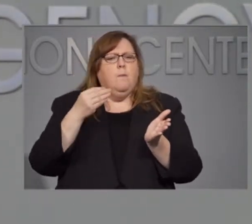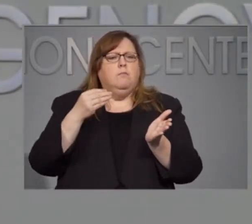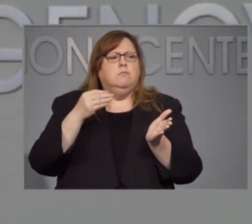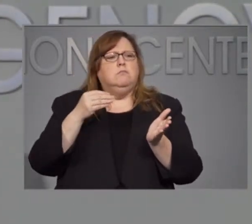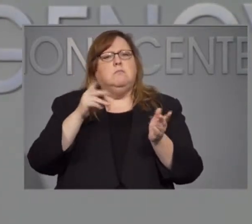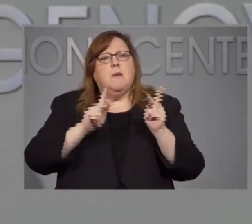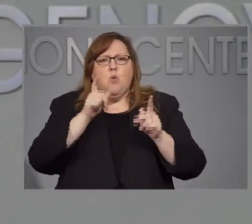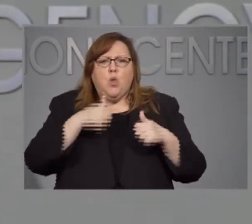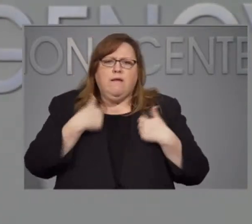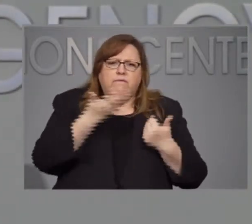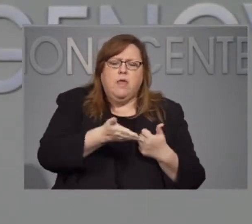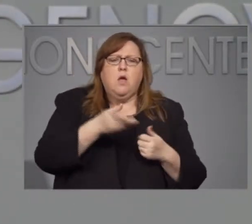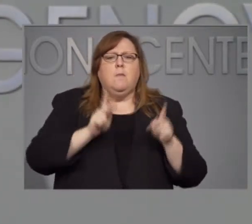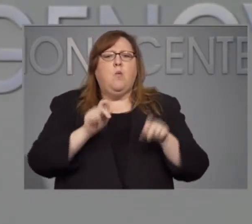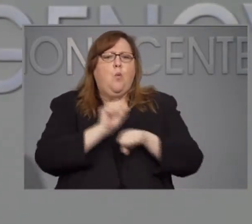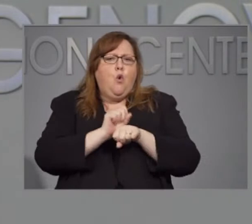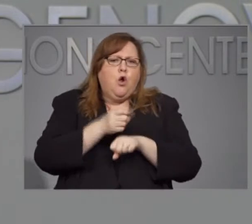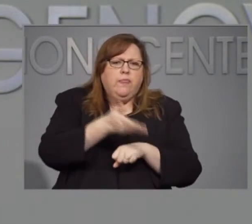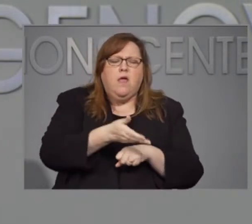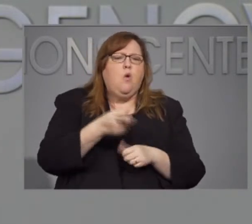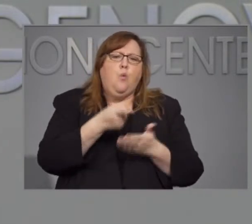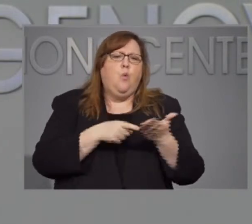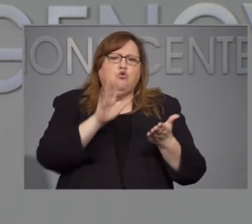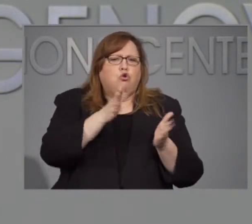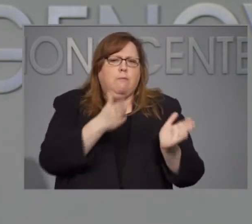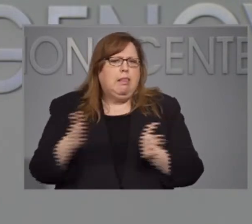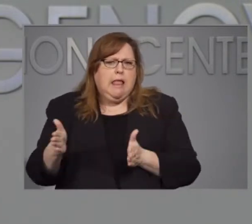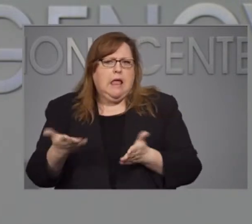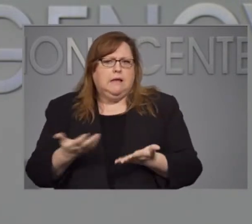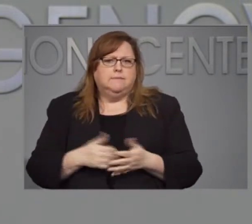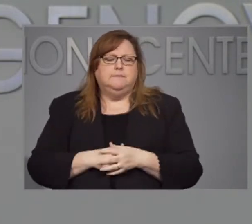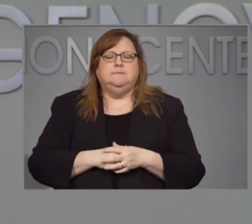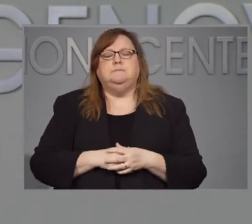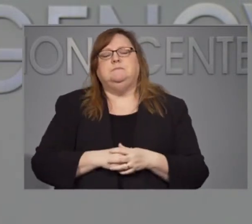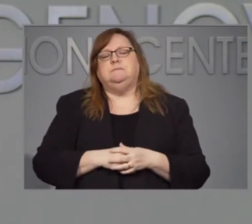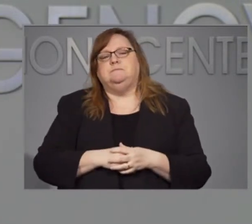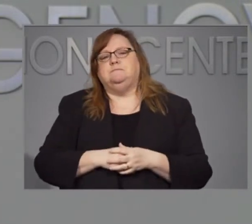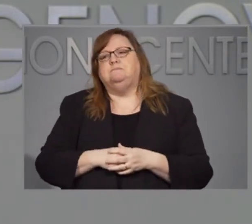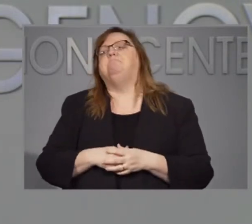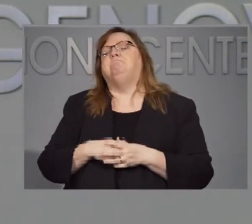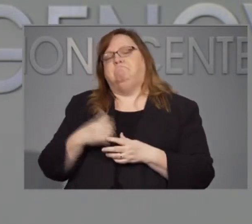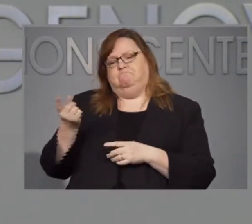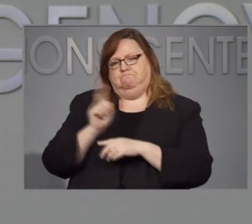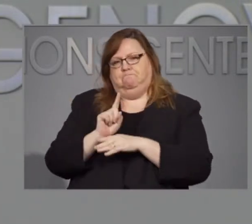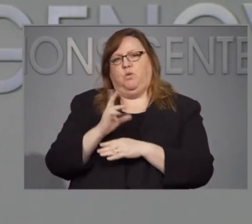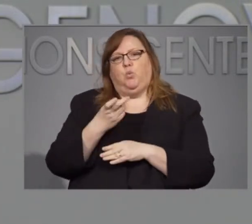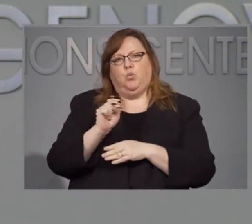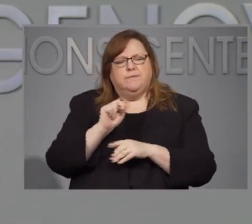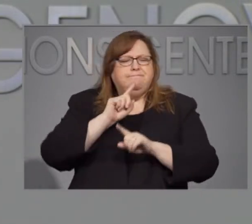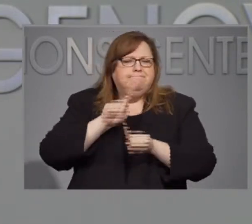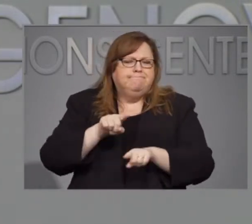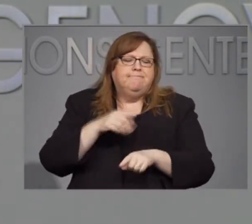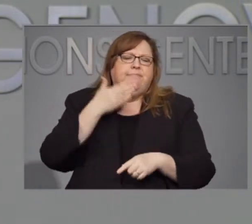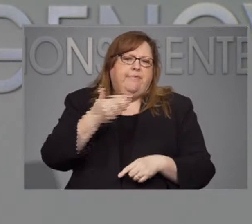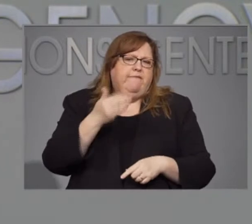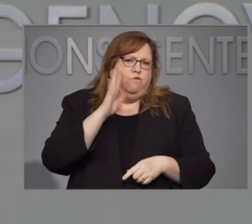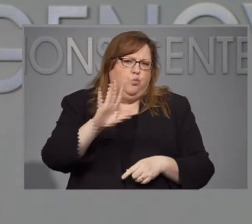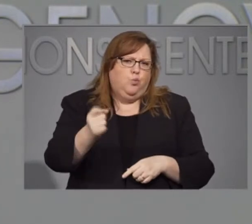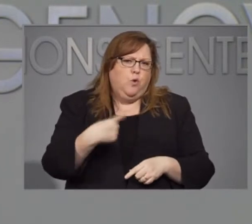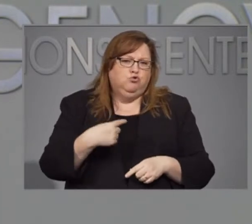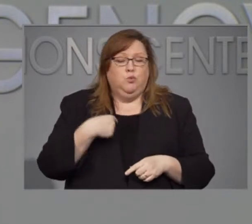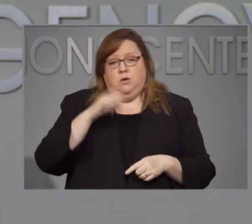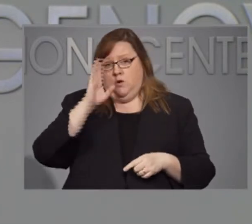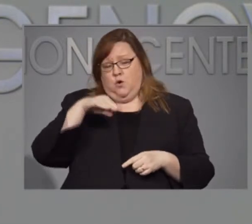that testing? Great. Thanks for the question. We've known that our nursing homes have been an incredible challenge through